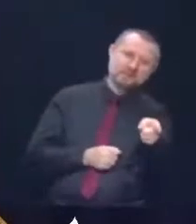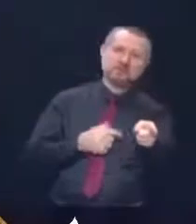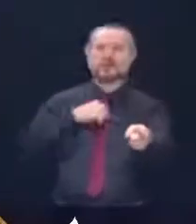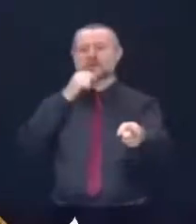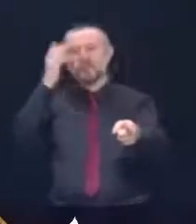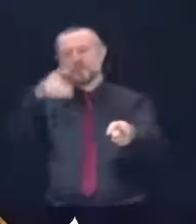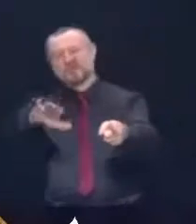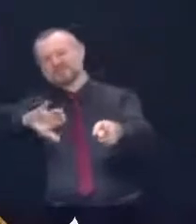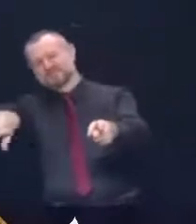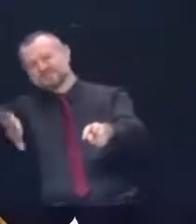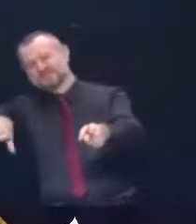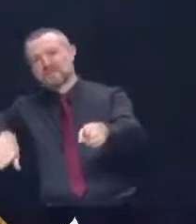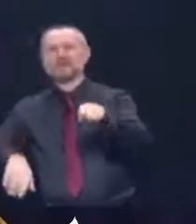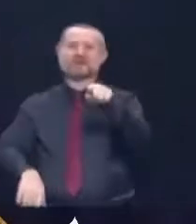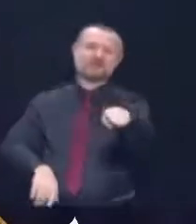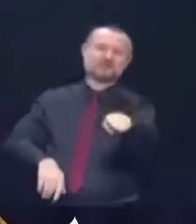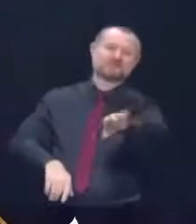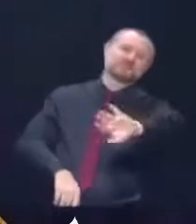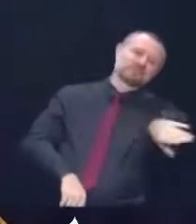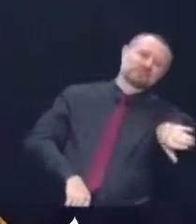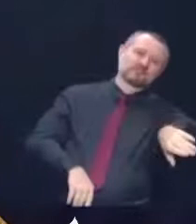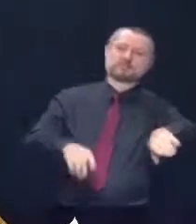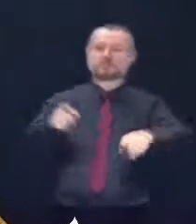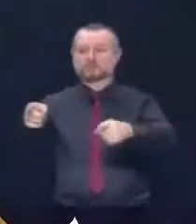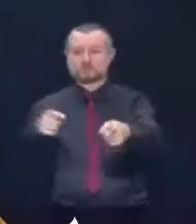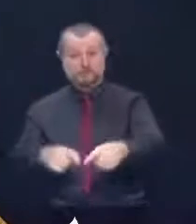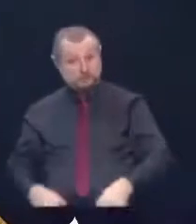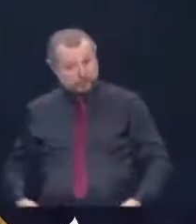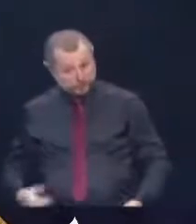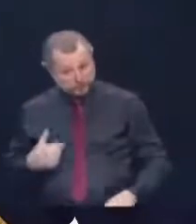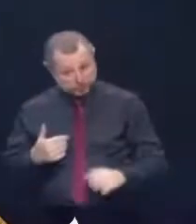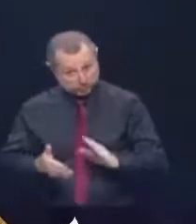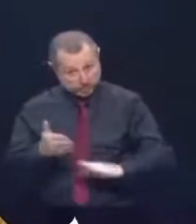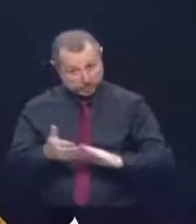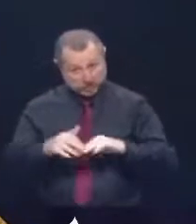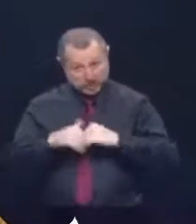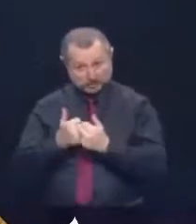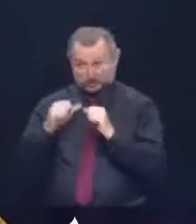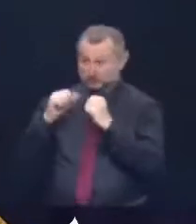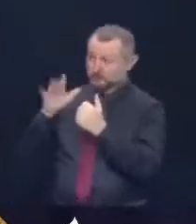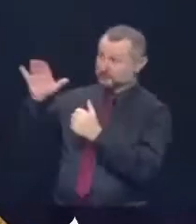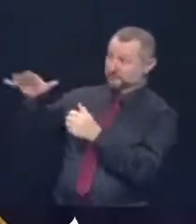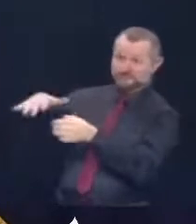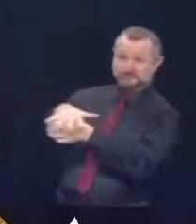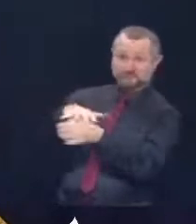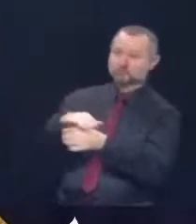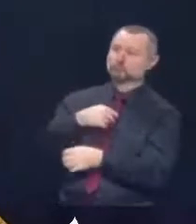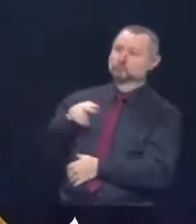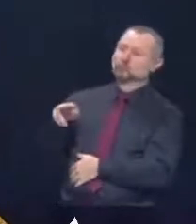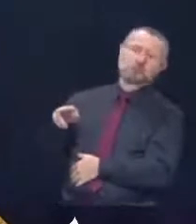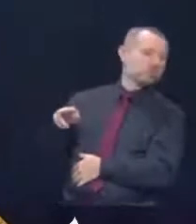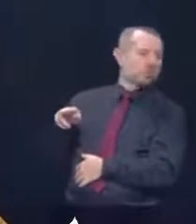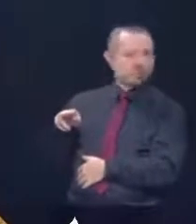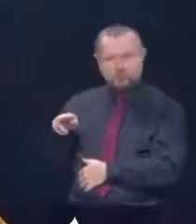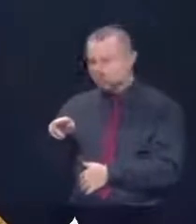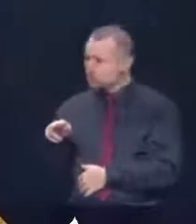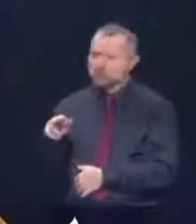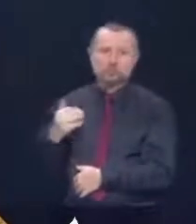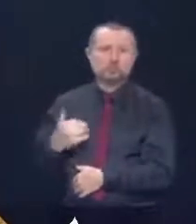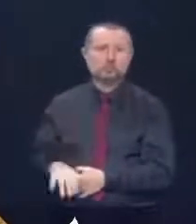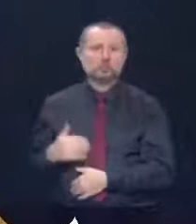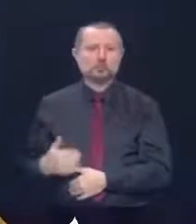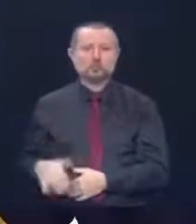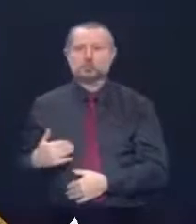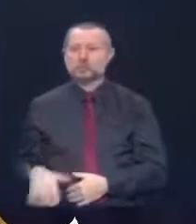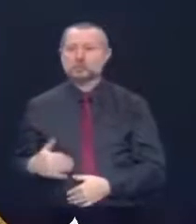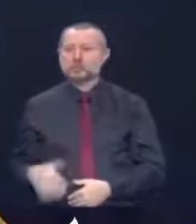And if that's the way you run your law enforcement agency, I don't consider it a law enforcement agency. So God